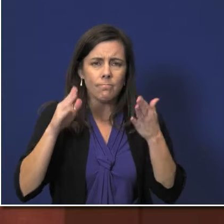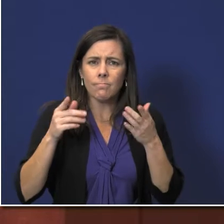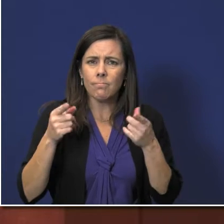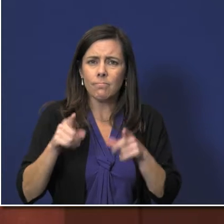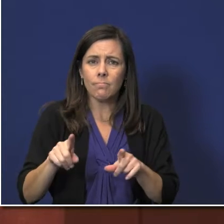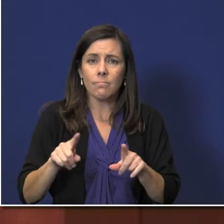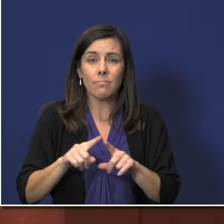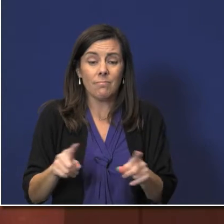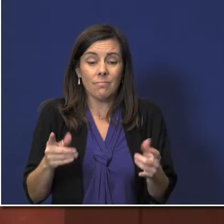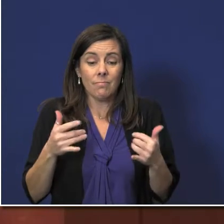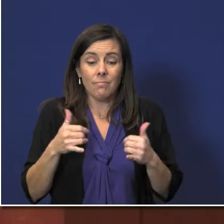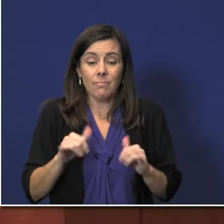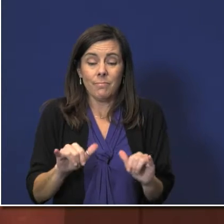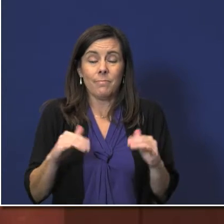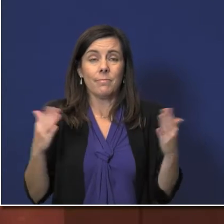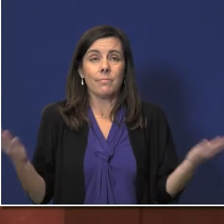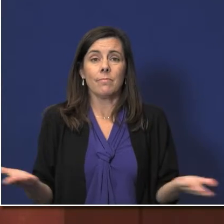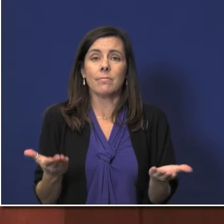we are